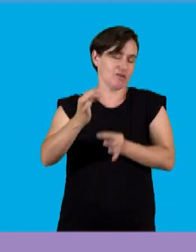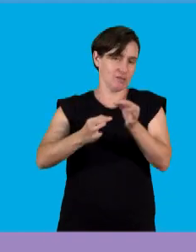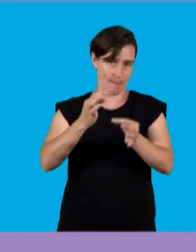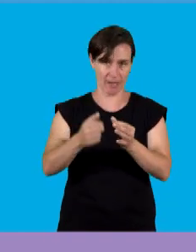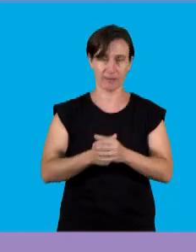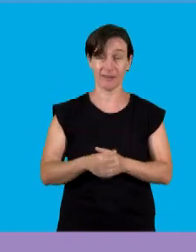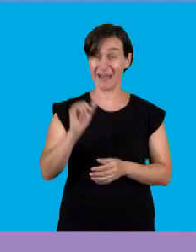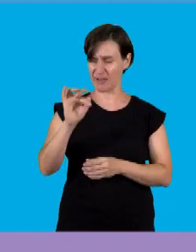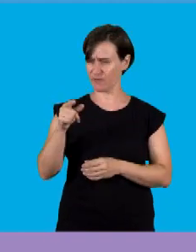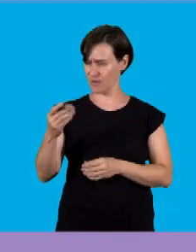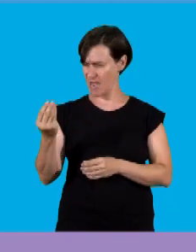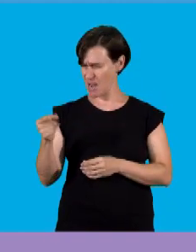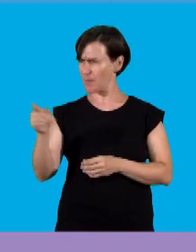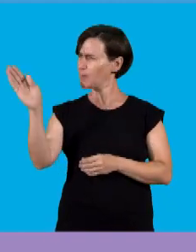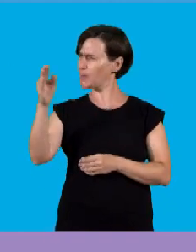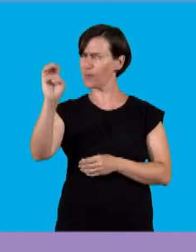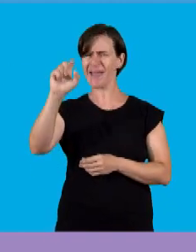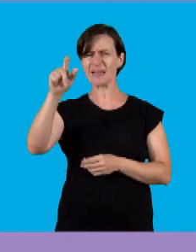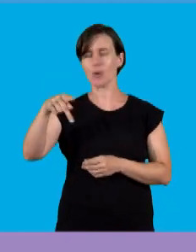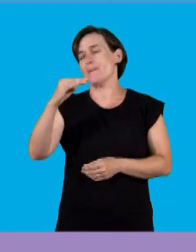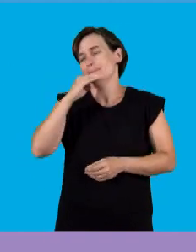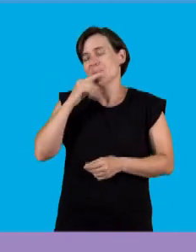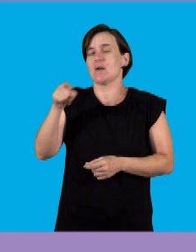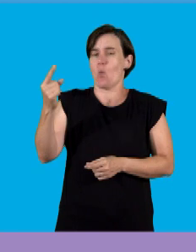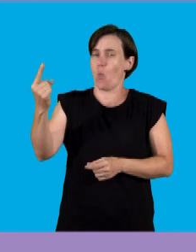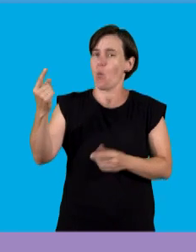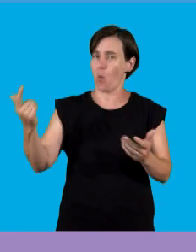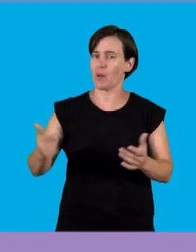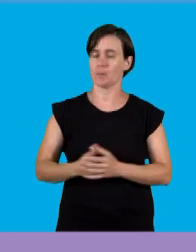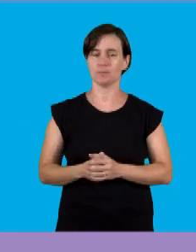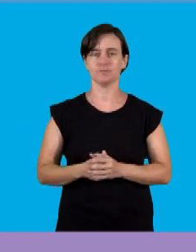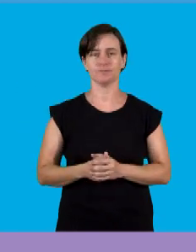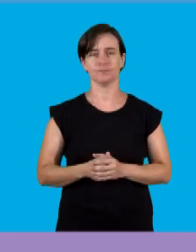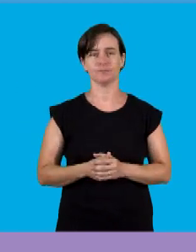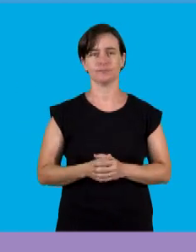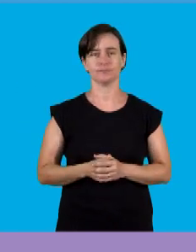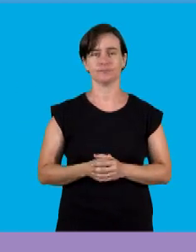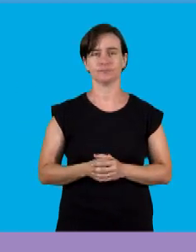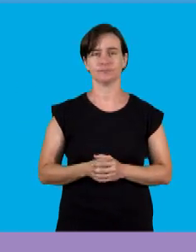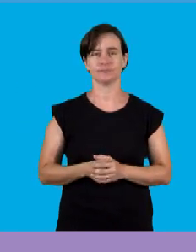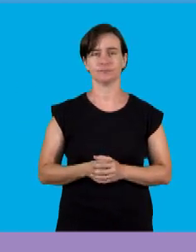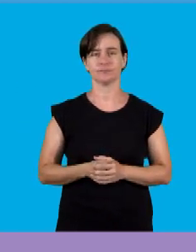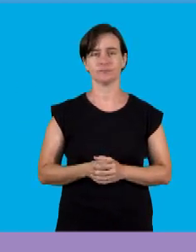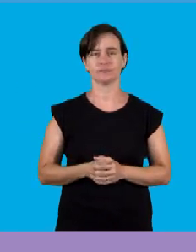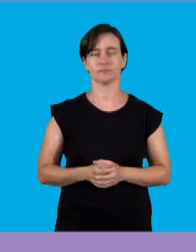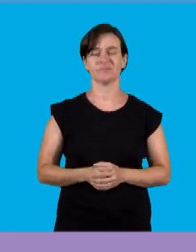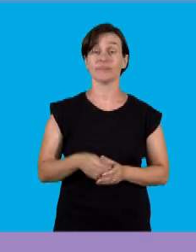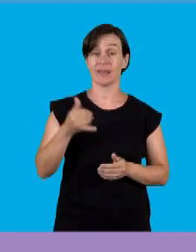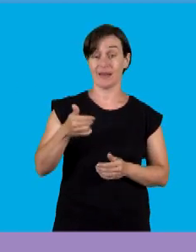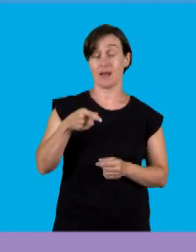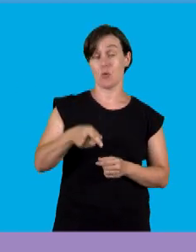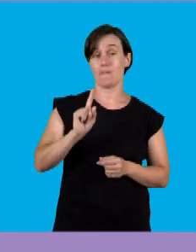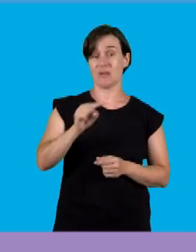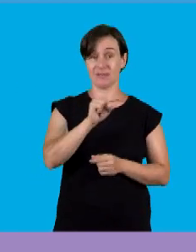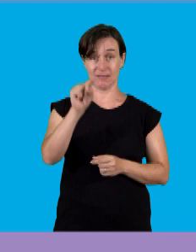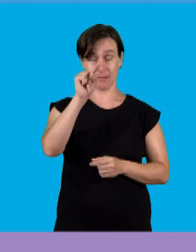previously, that if there's no exponent there, then the exponent is a 1. Then we are going to divide. Now